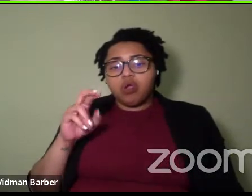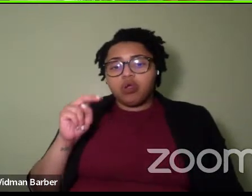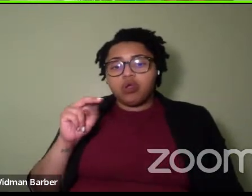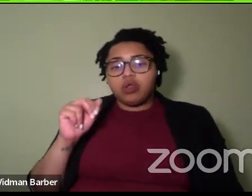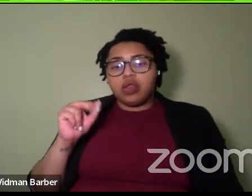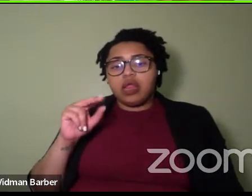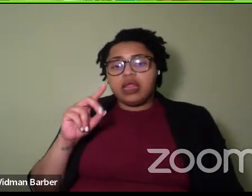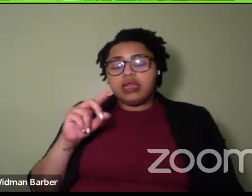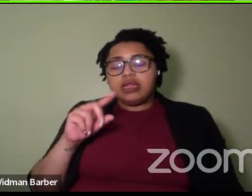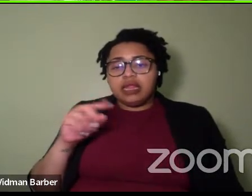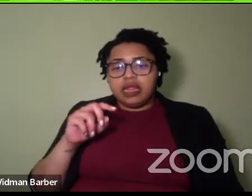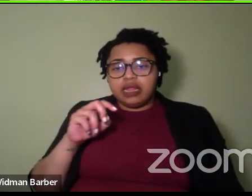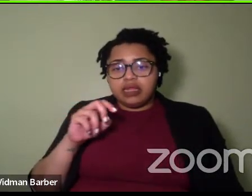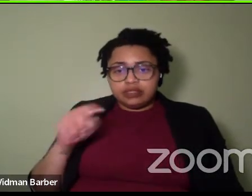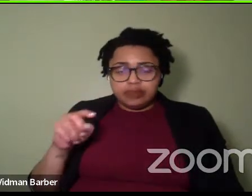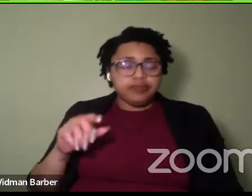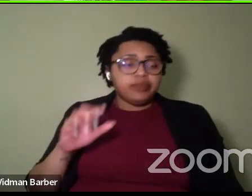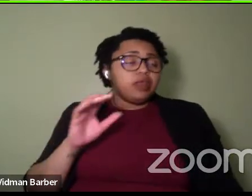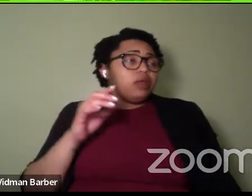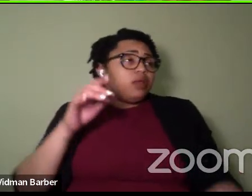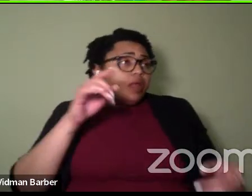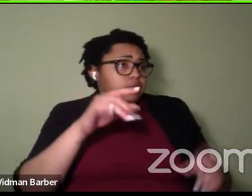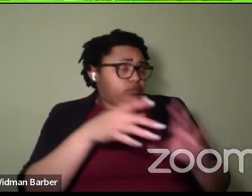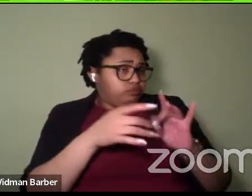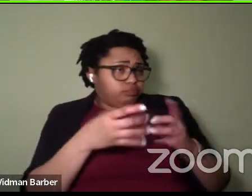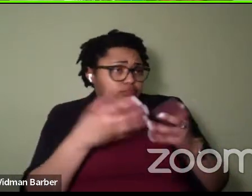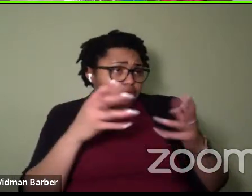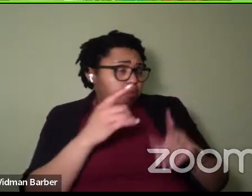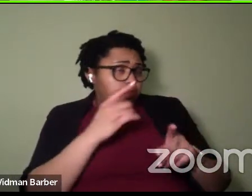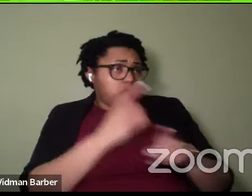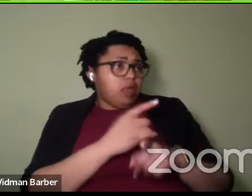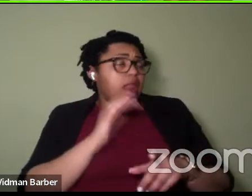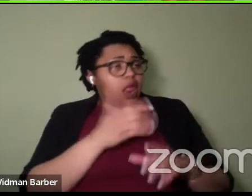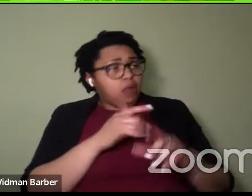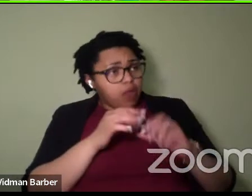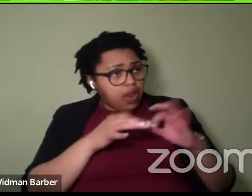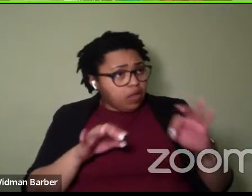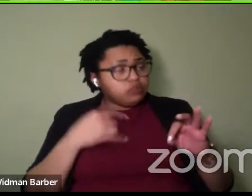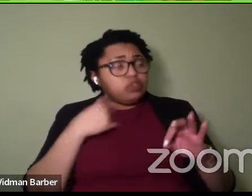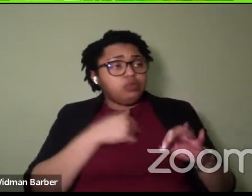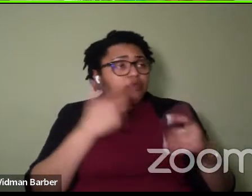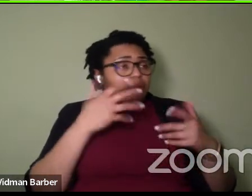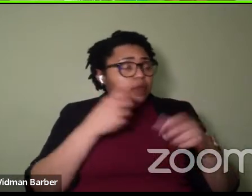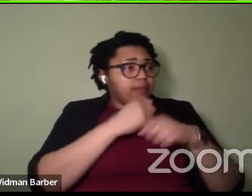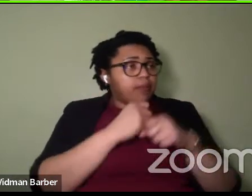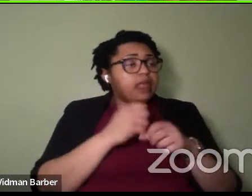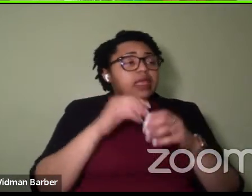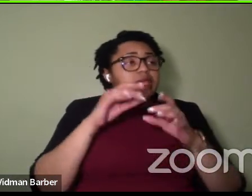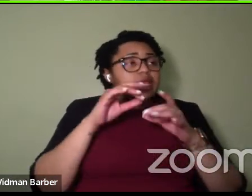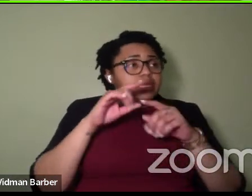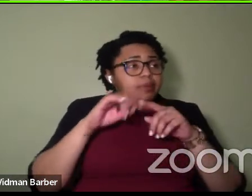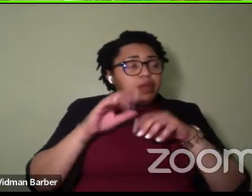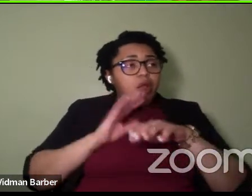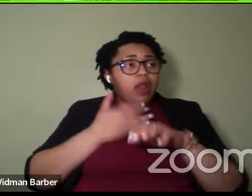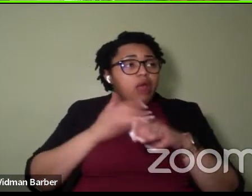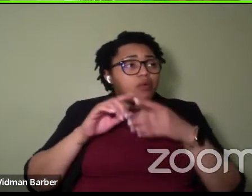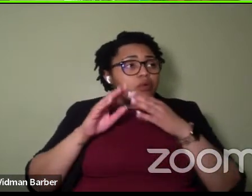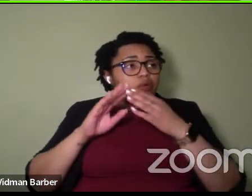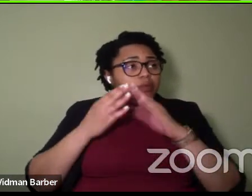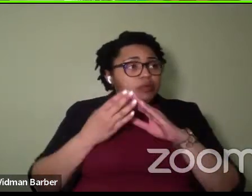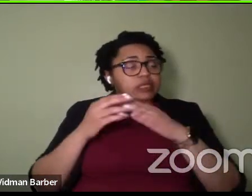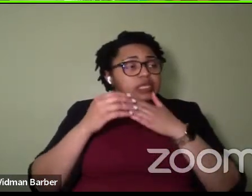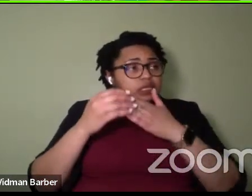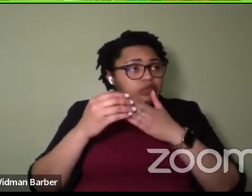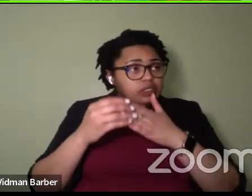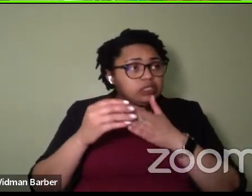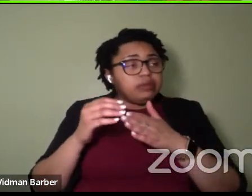have been co-opted, our languages that, those terms that we created based on our community leadership and our community movements. And